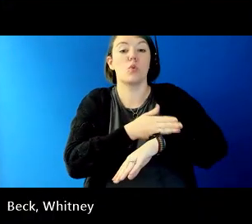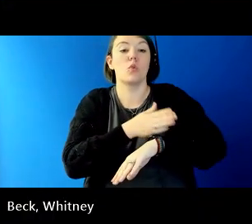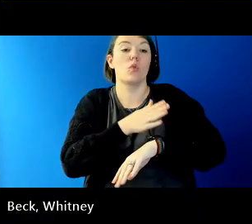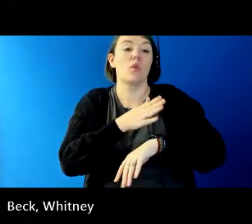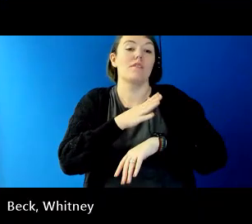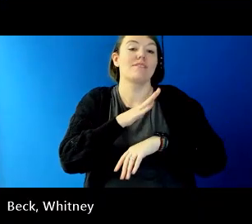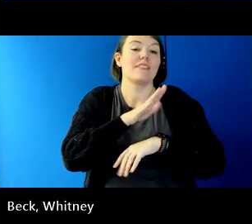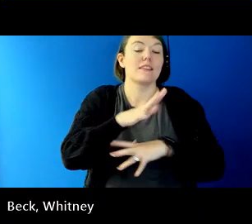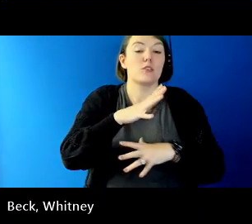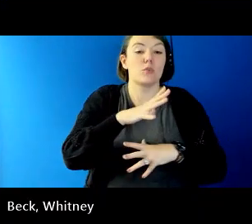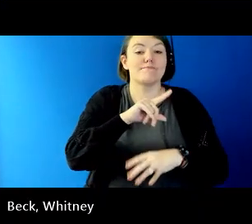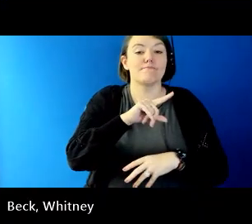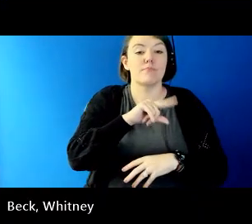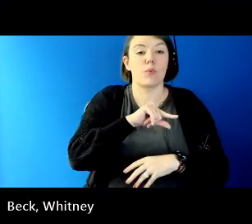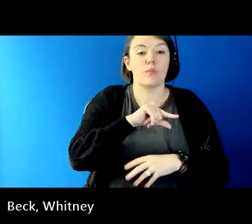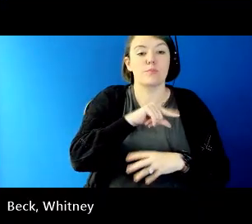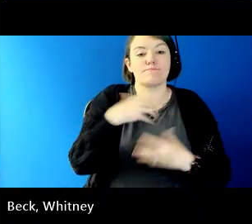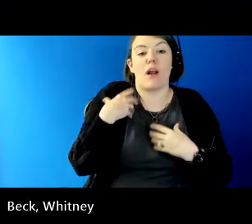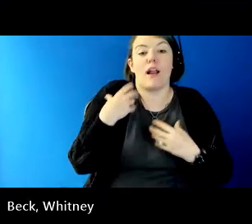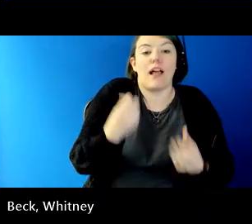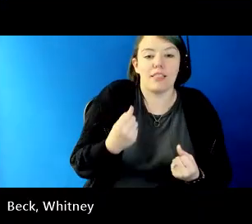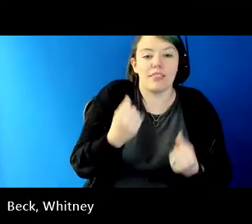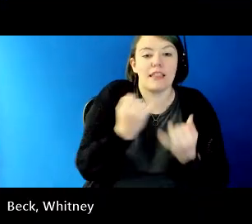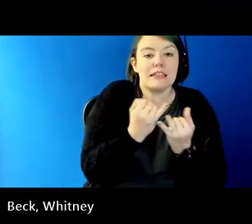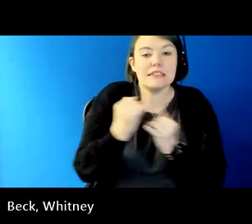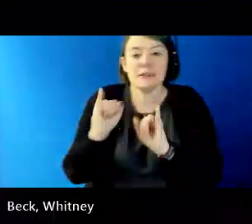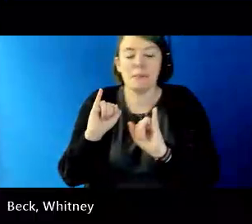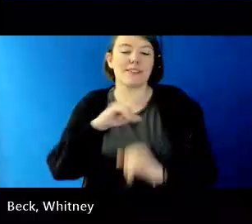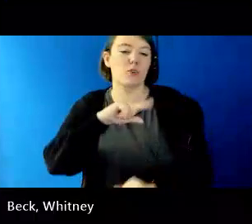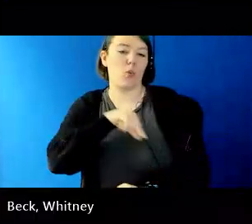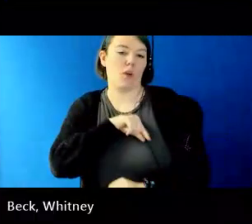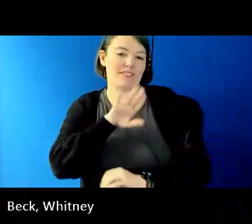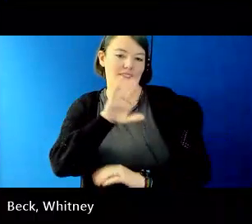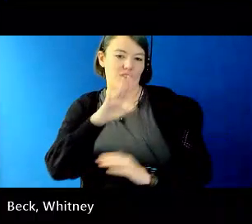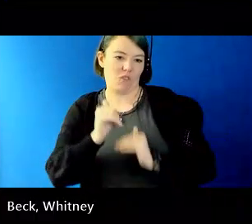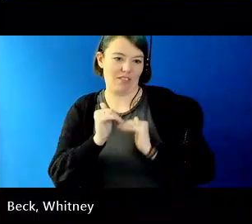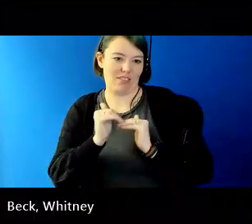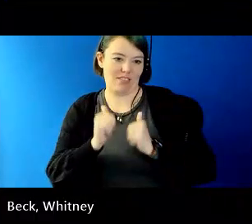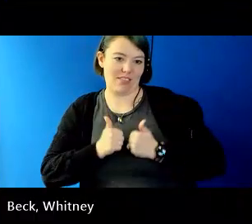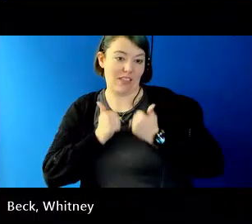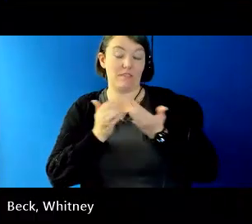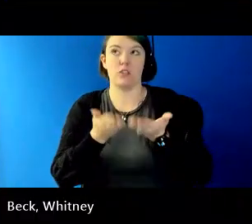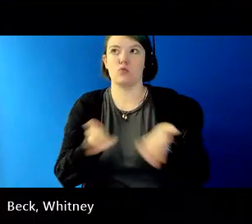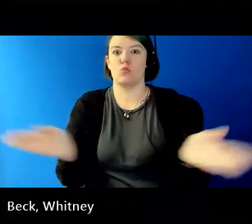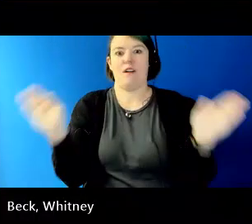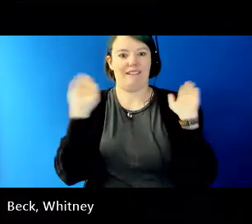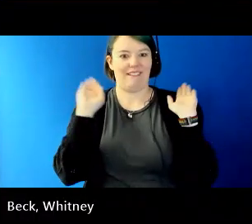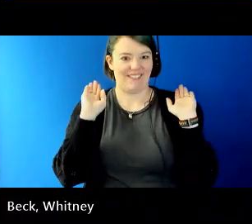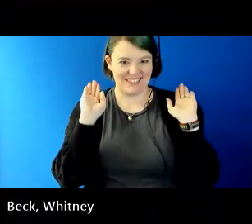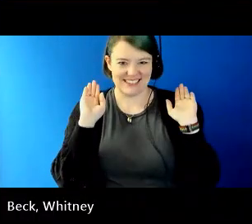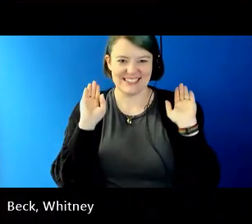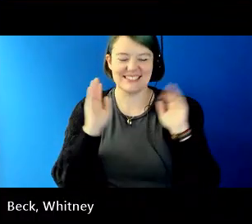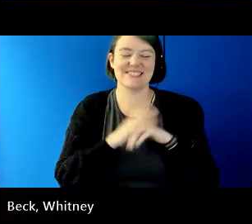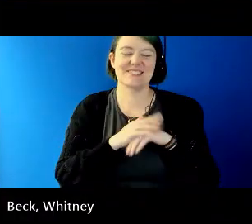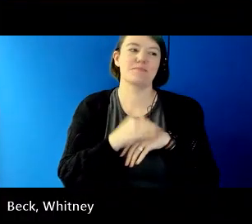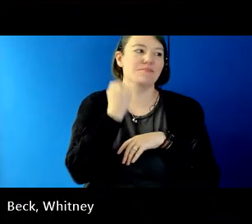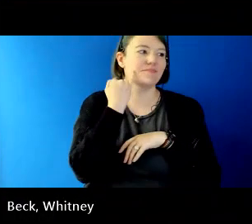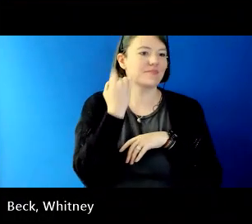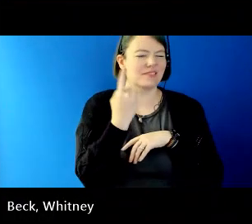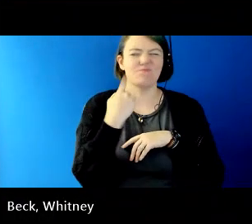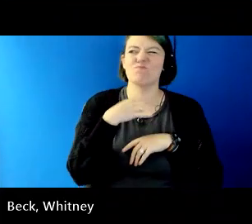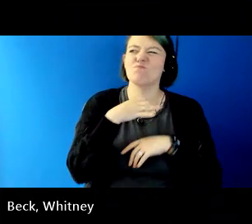that a lot of expenses we see, but it's very broad for a reason. So if you have someone that is, wondering what stable